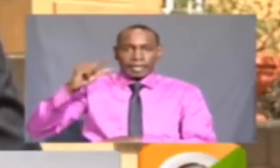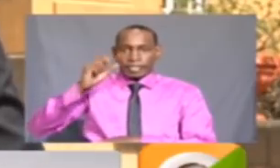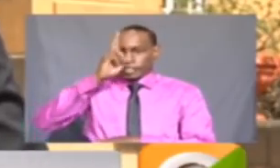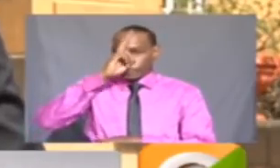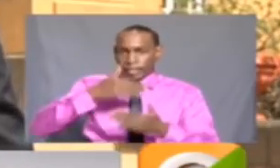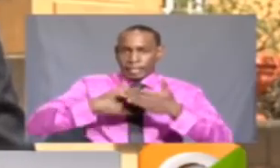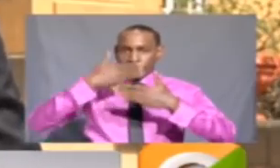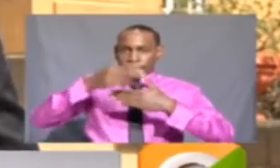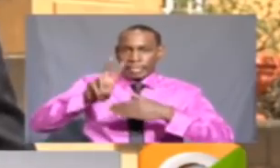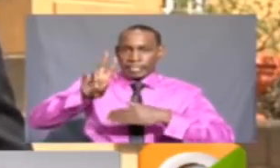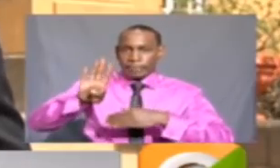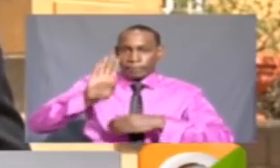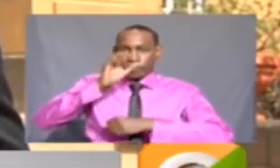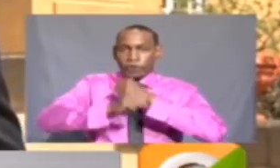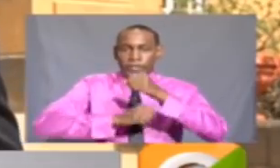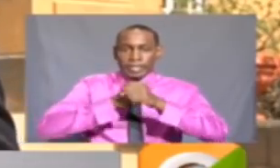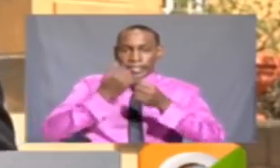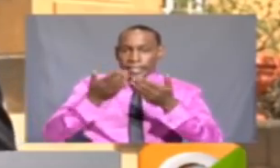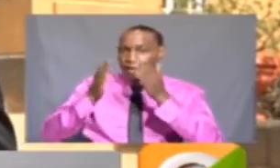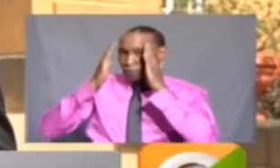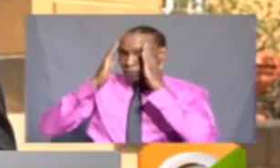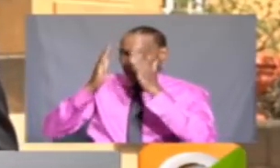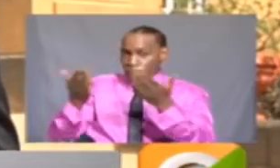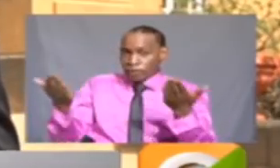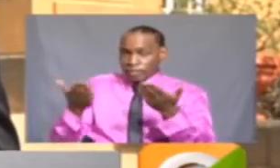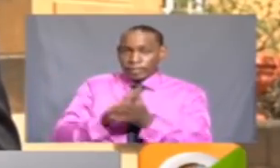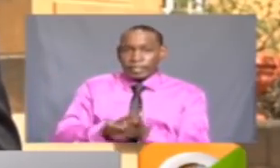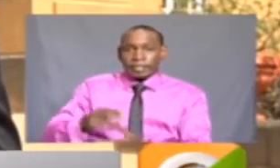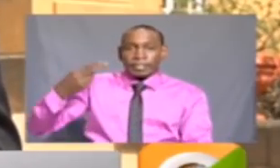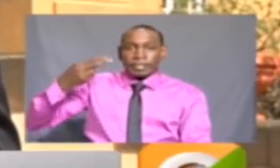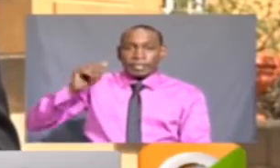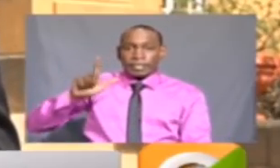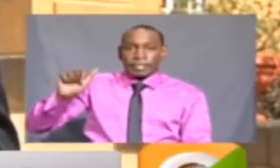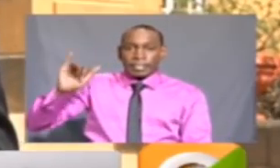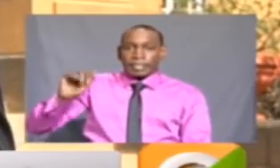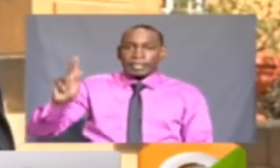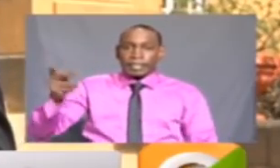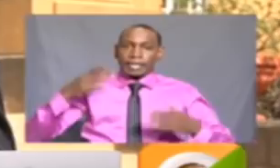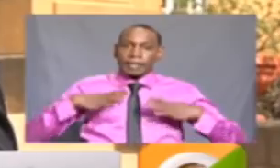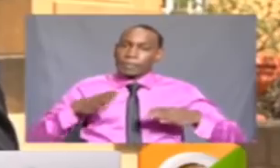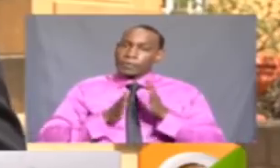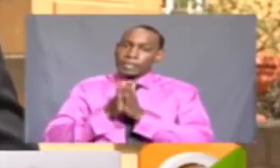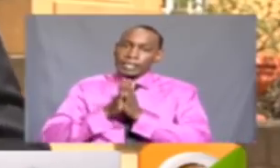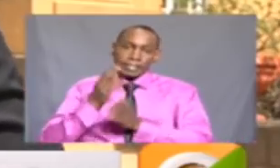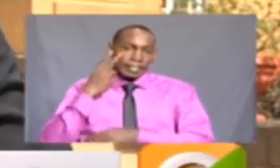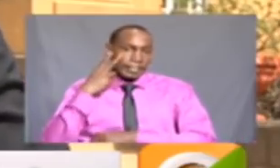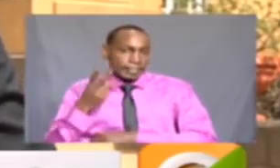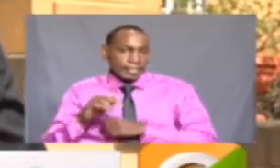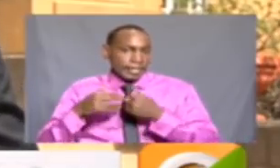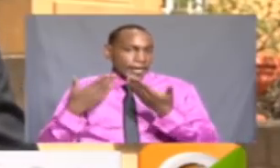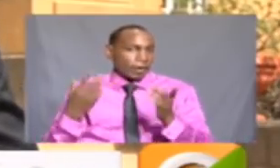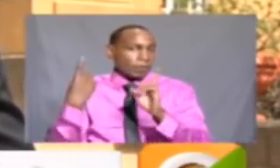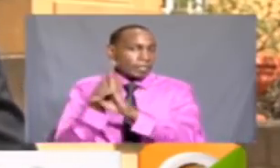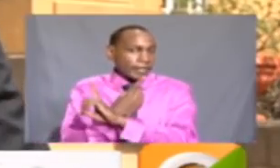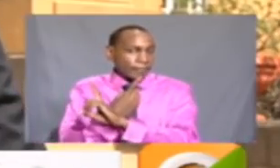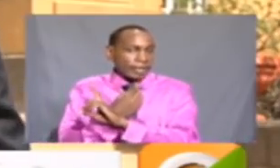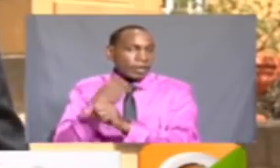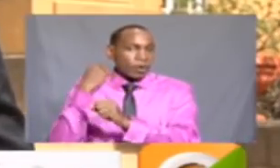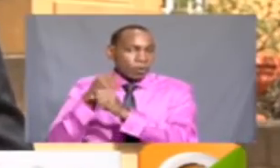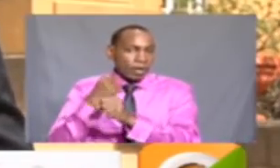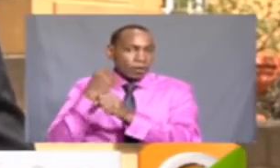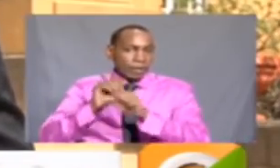next 4 years, now attention shifts to Hillary Mutyambai, where Kenyans will be interested to see how different he runs the